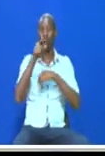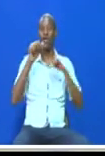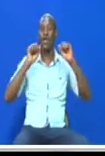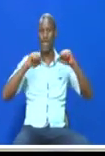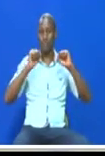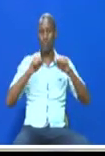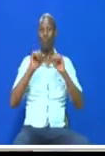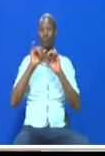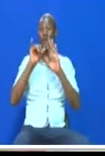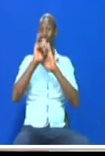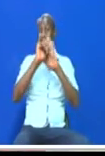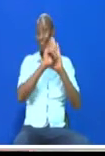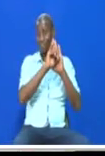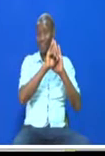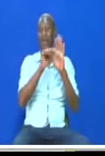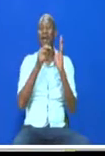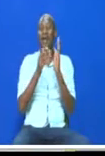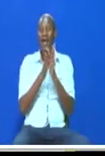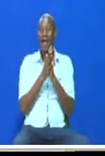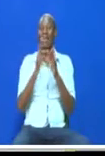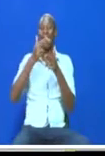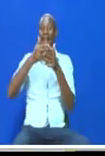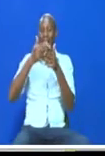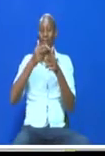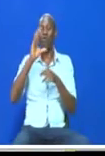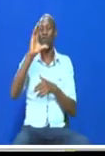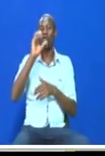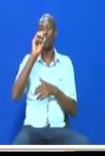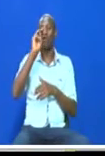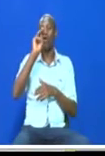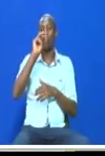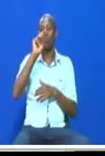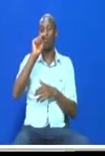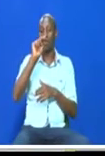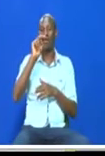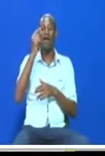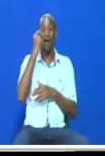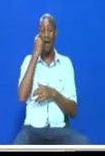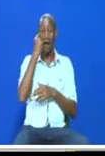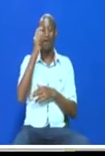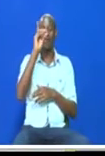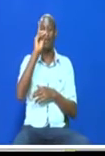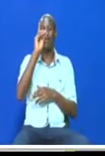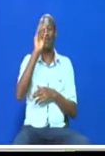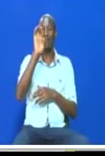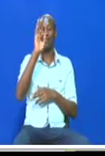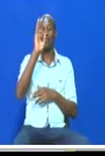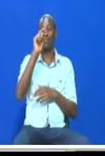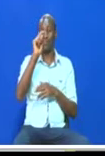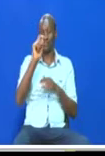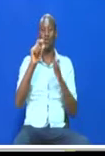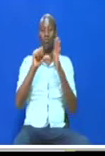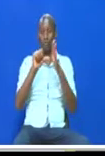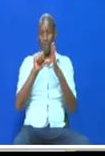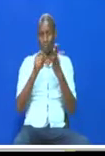to identify and name common eye defects. You should also be able to